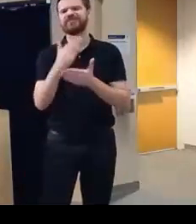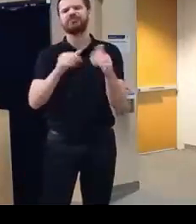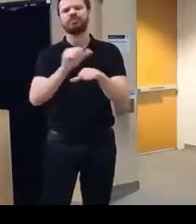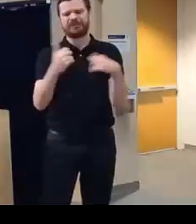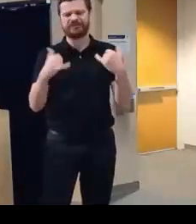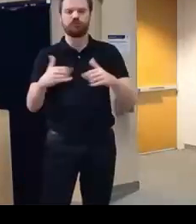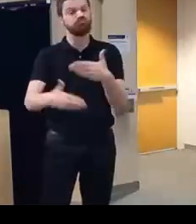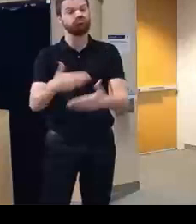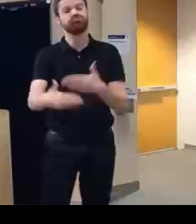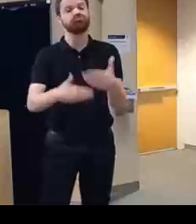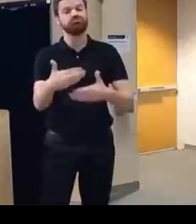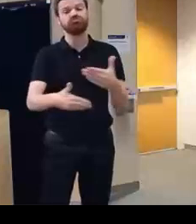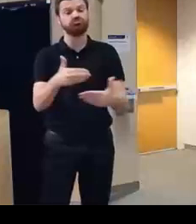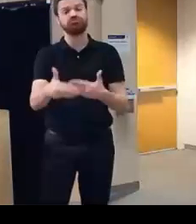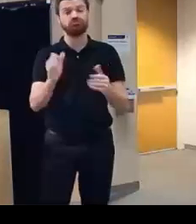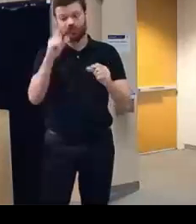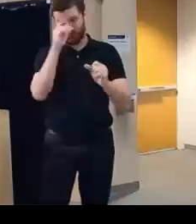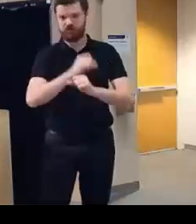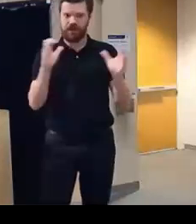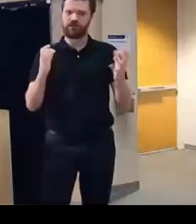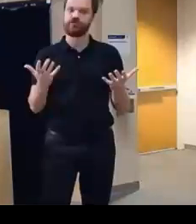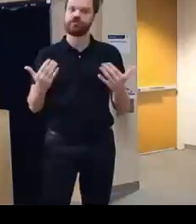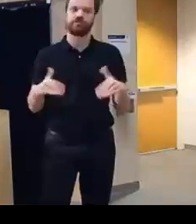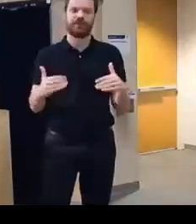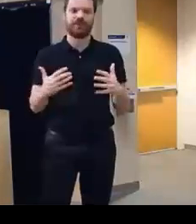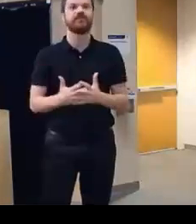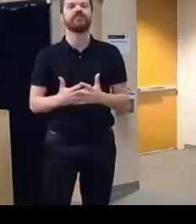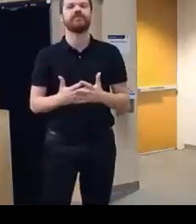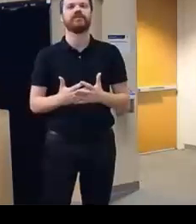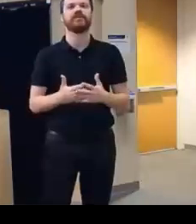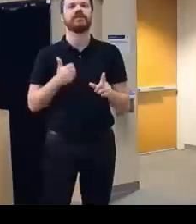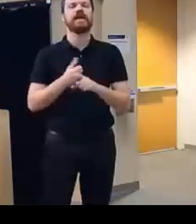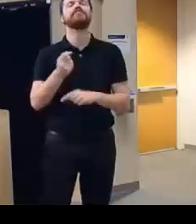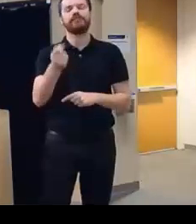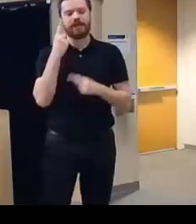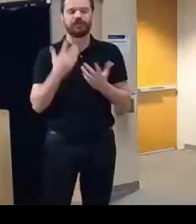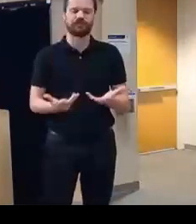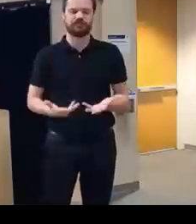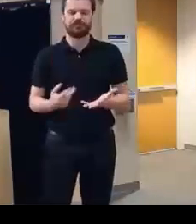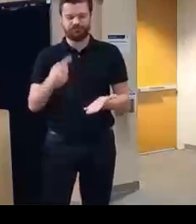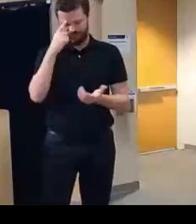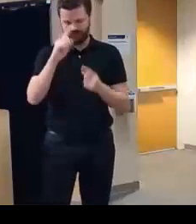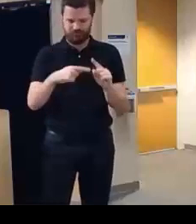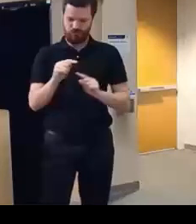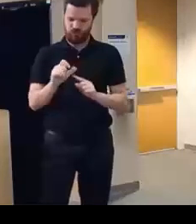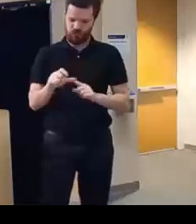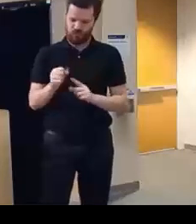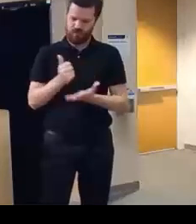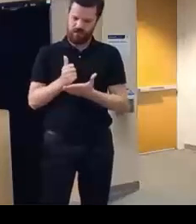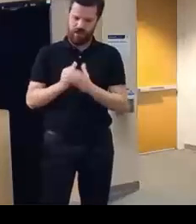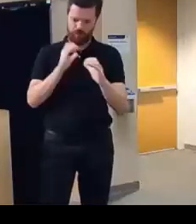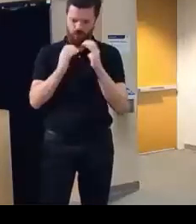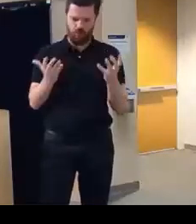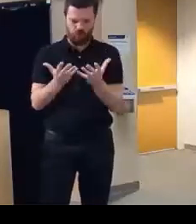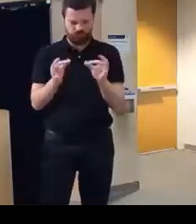going on, where you can imagine there's a lot of, it makes a lot of sense to be thinking about tools that help patients communicate what's